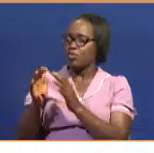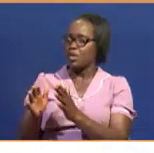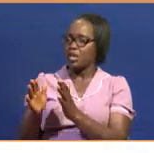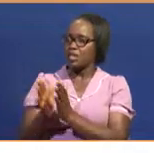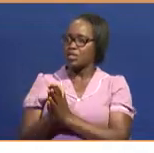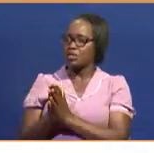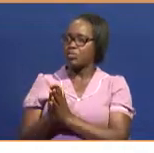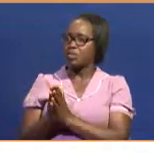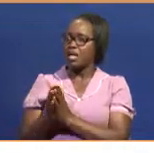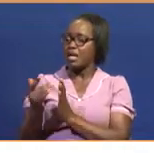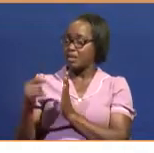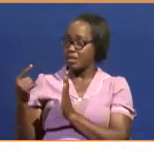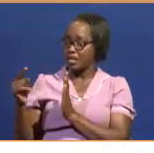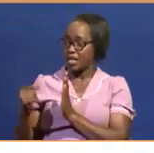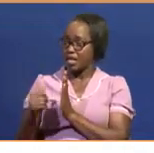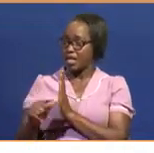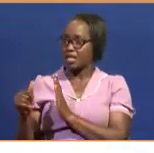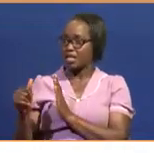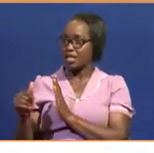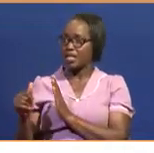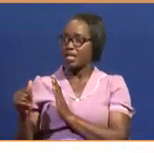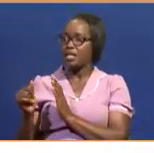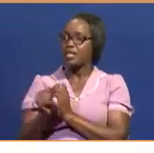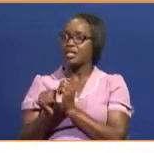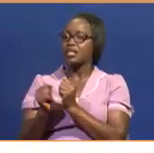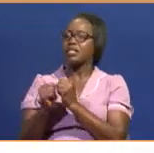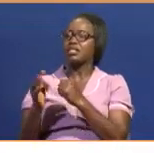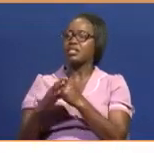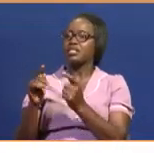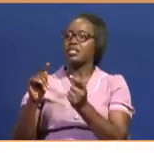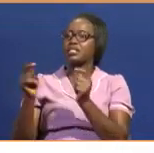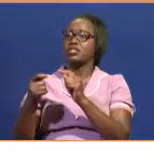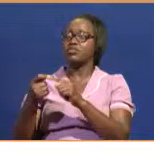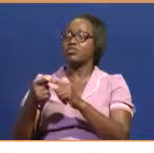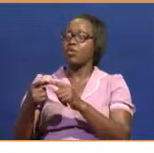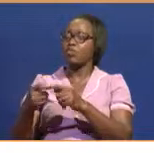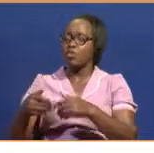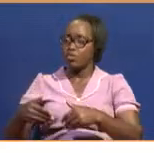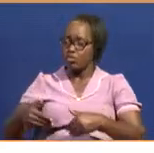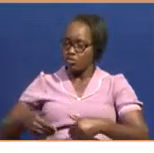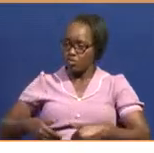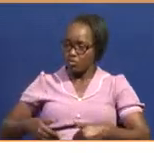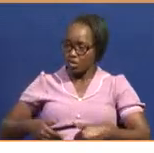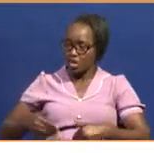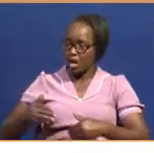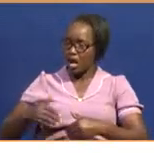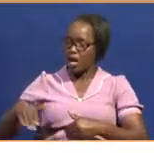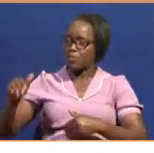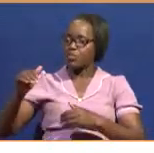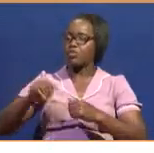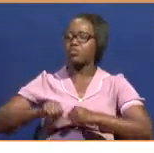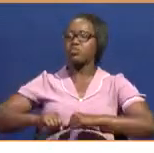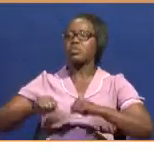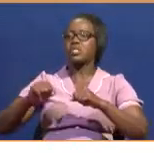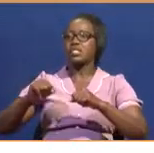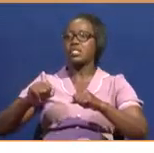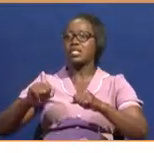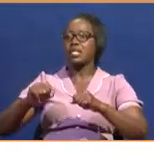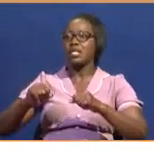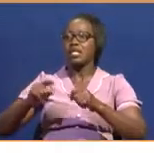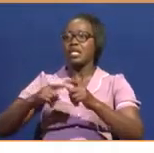get a ranking, they have to play under the 18 tournaments. That's a transition from junior into senior tennis